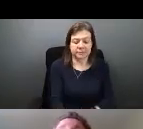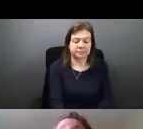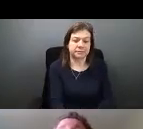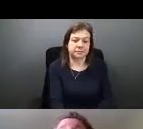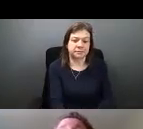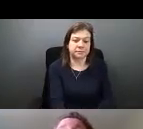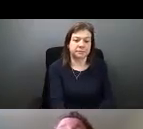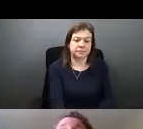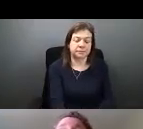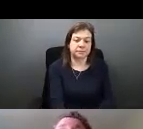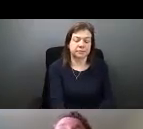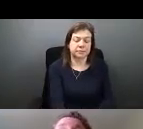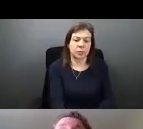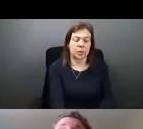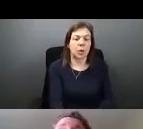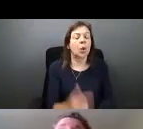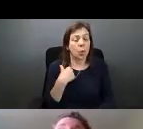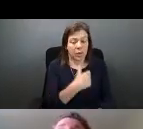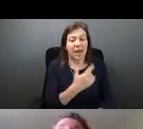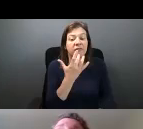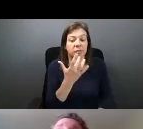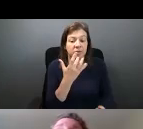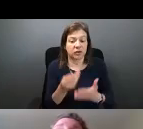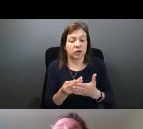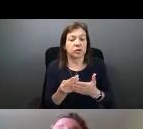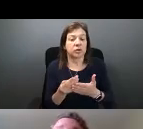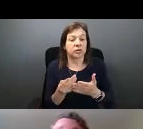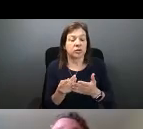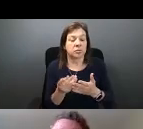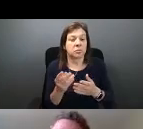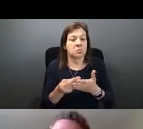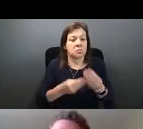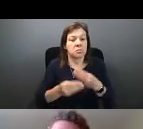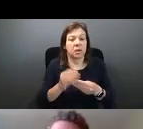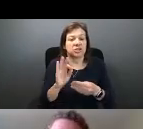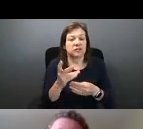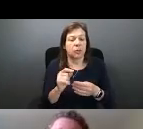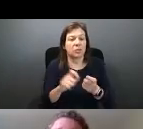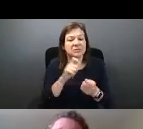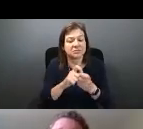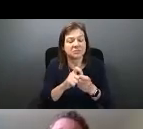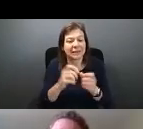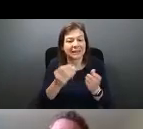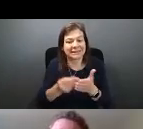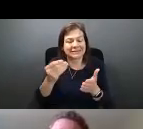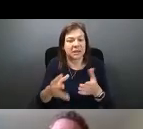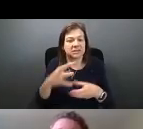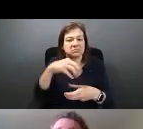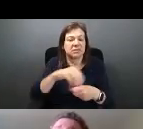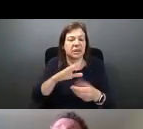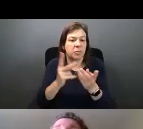We have a preferred budget format with specified expense categories built into the proposal